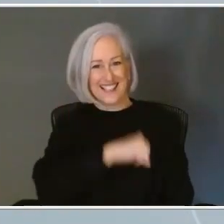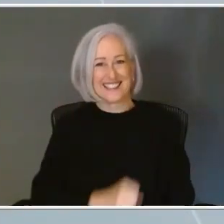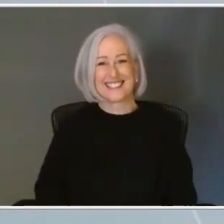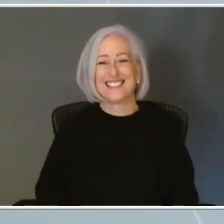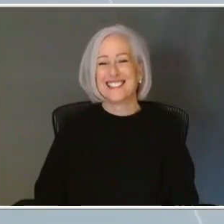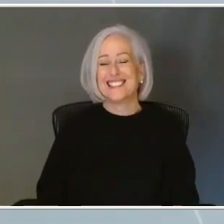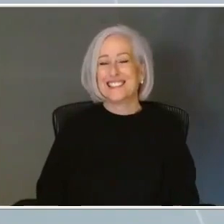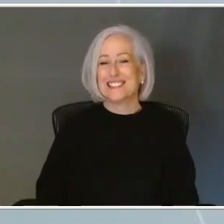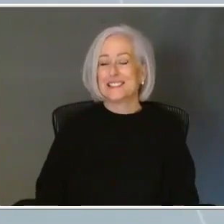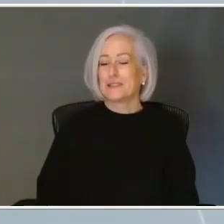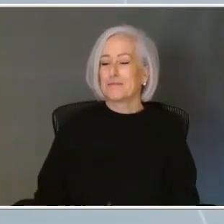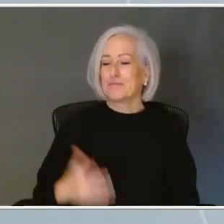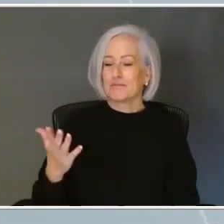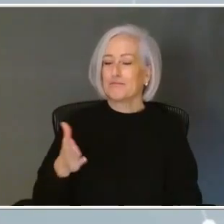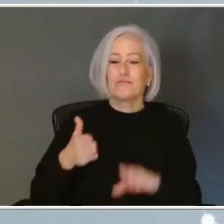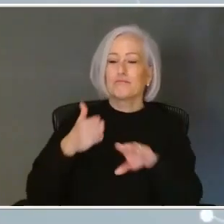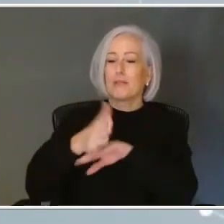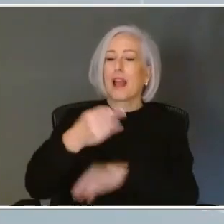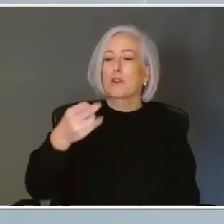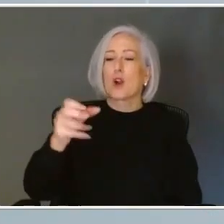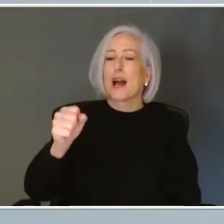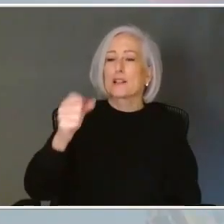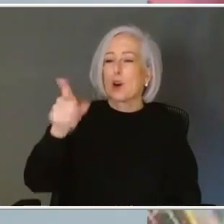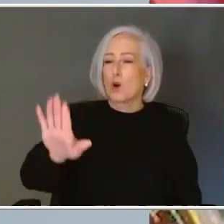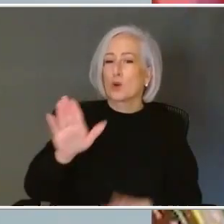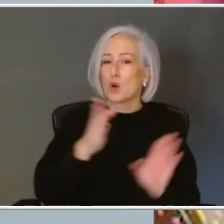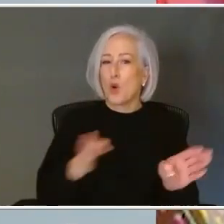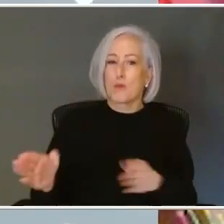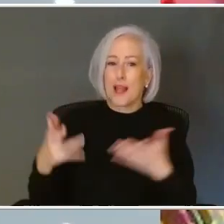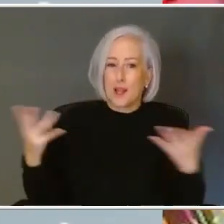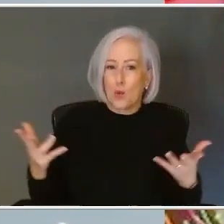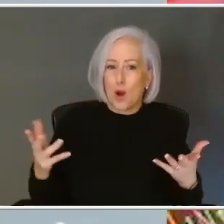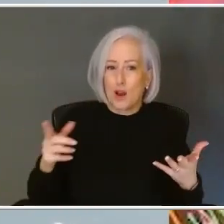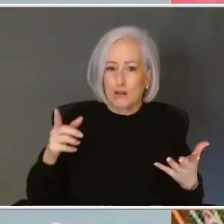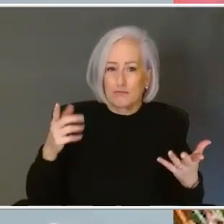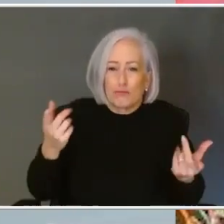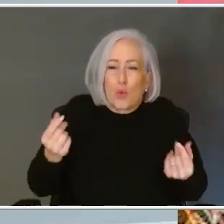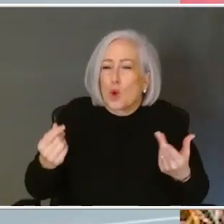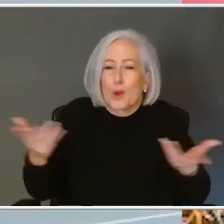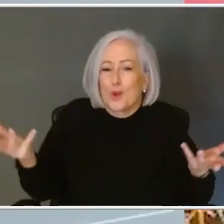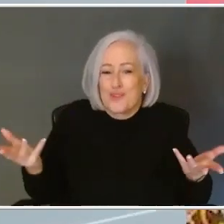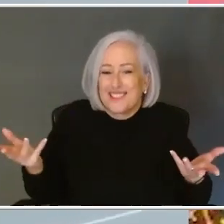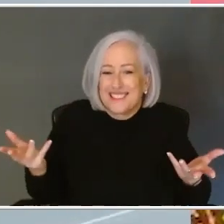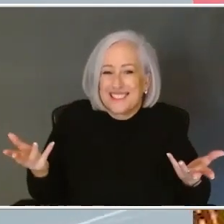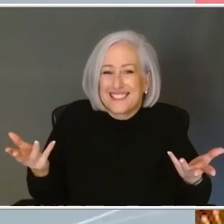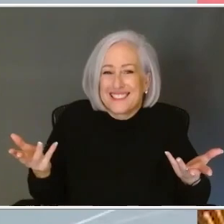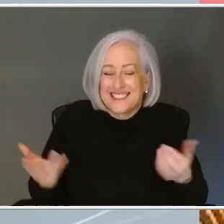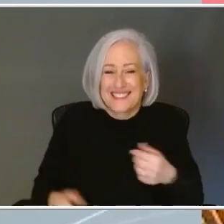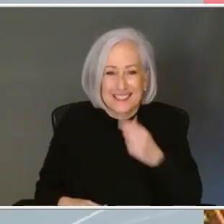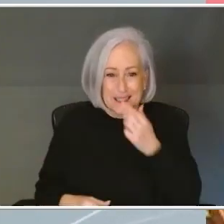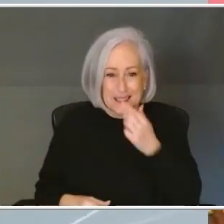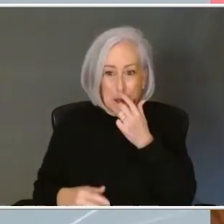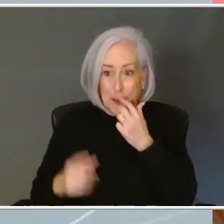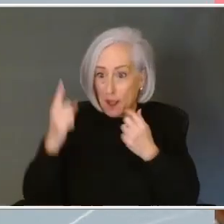What do you think you want to do after high school? You've been through quite a lot. Any thoughts about